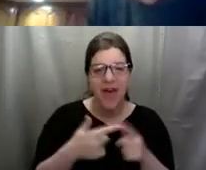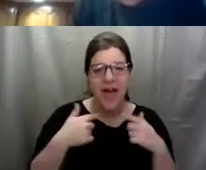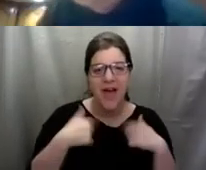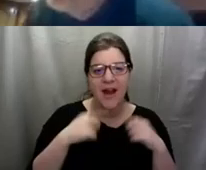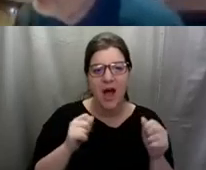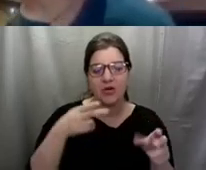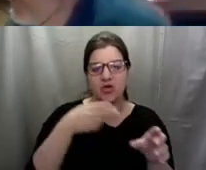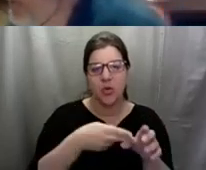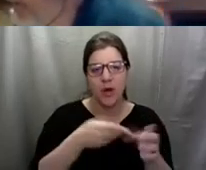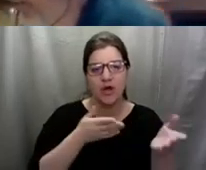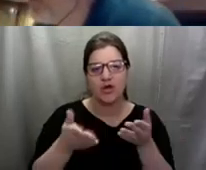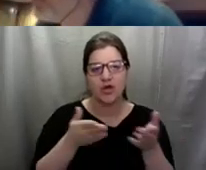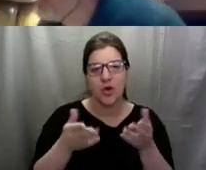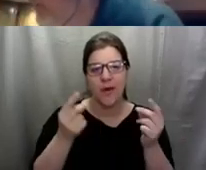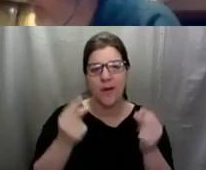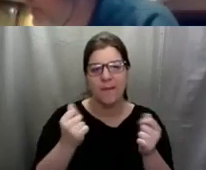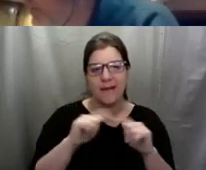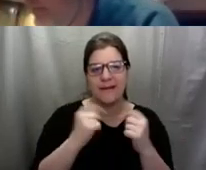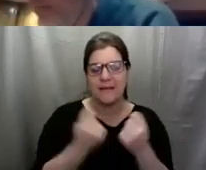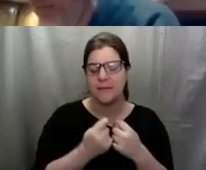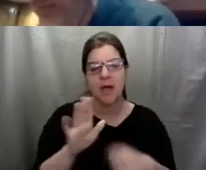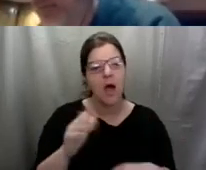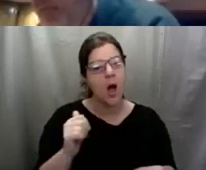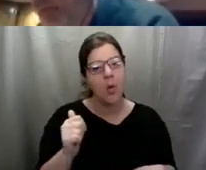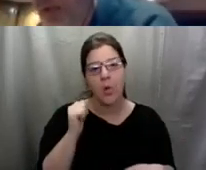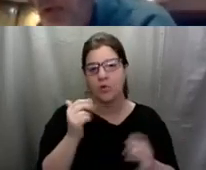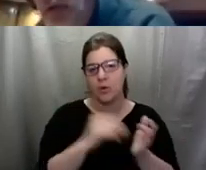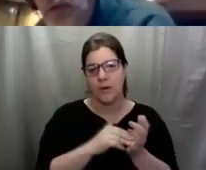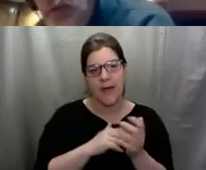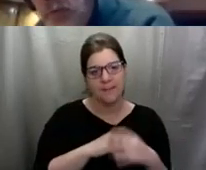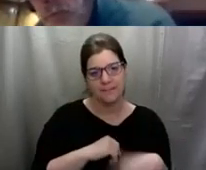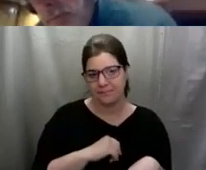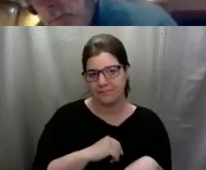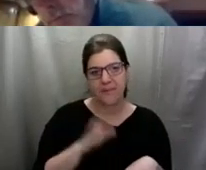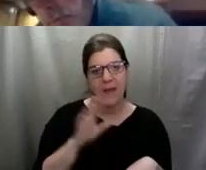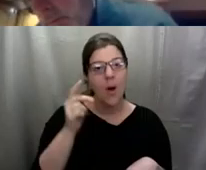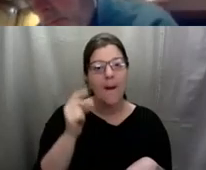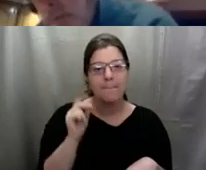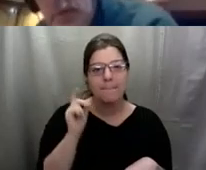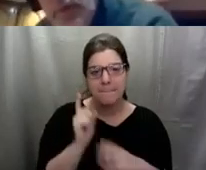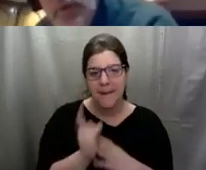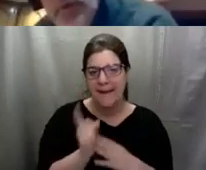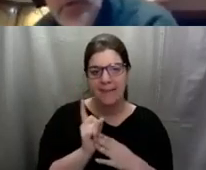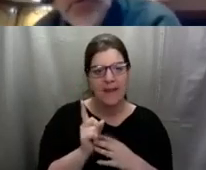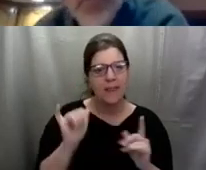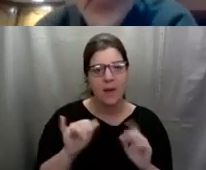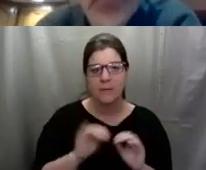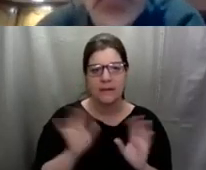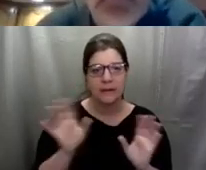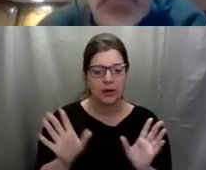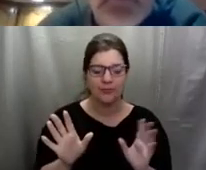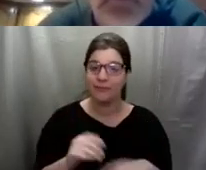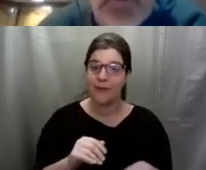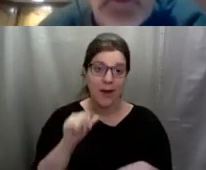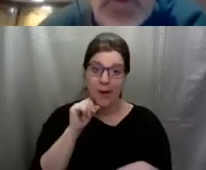immediately. And I will never do it again. It was immediately clear that that was not going